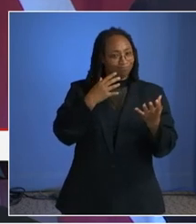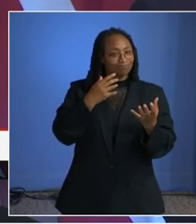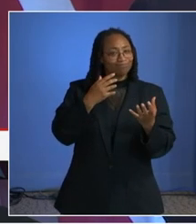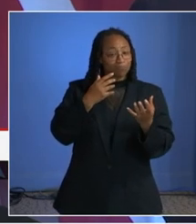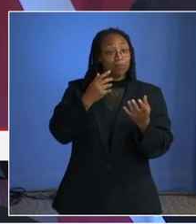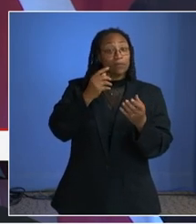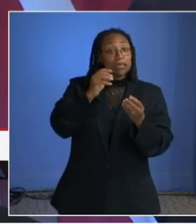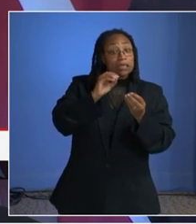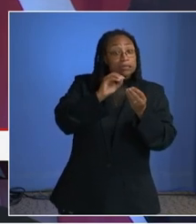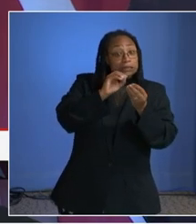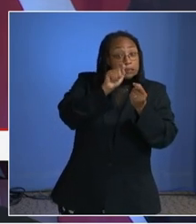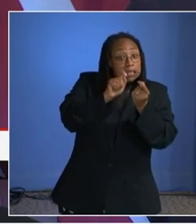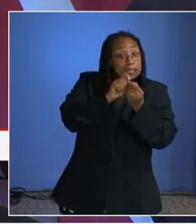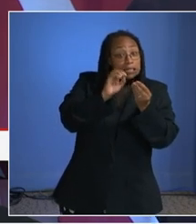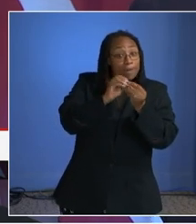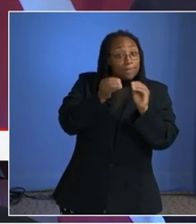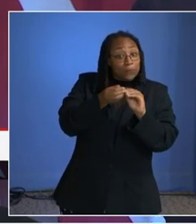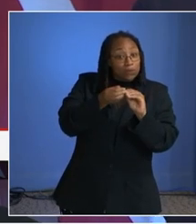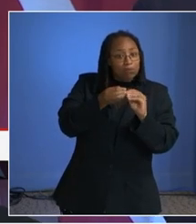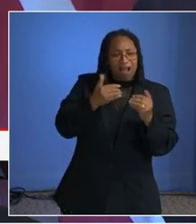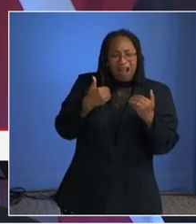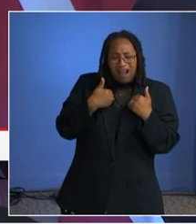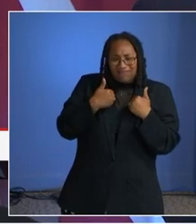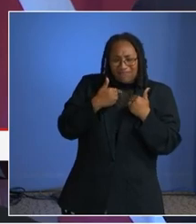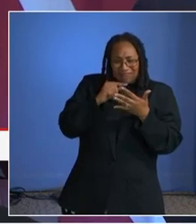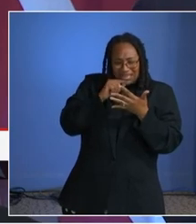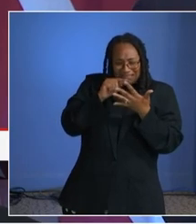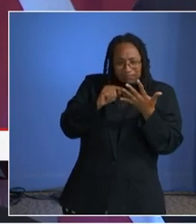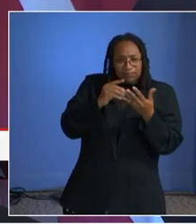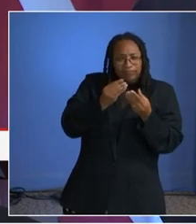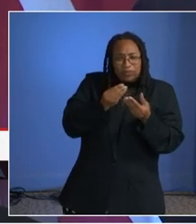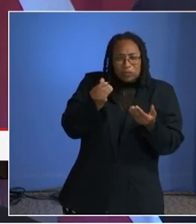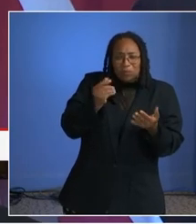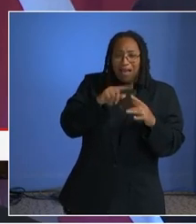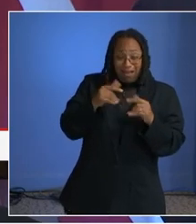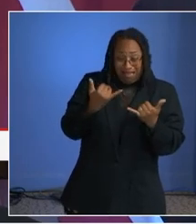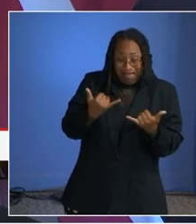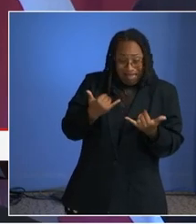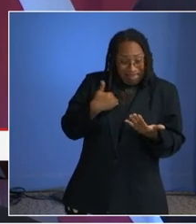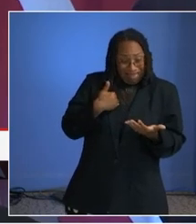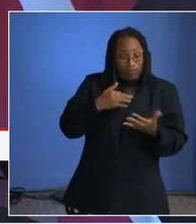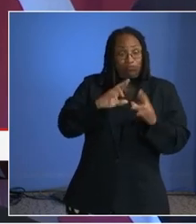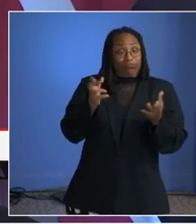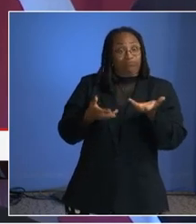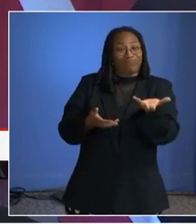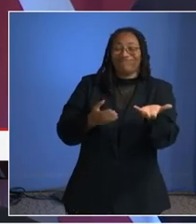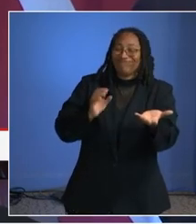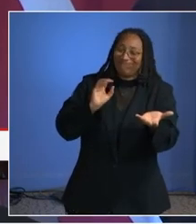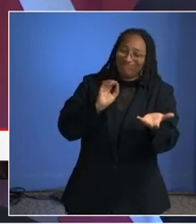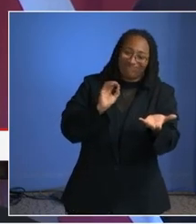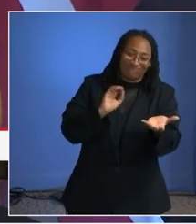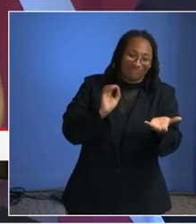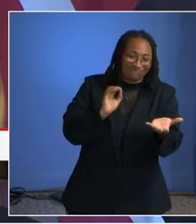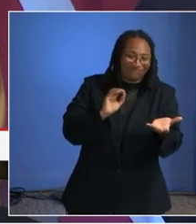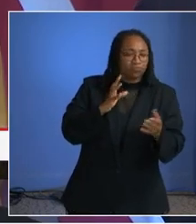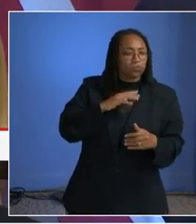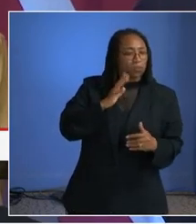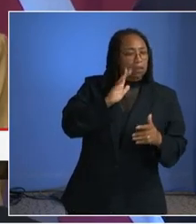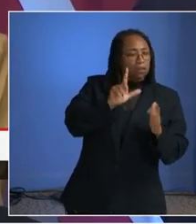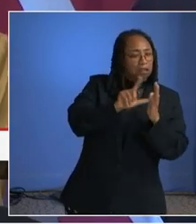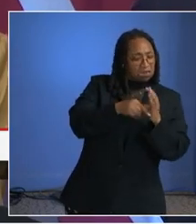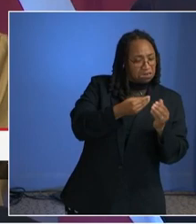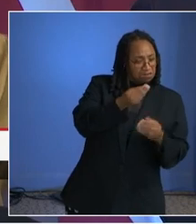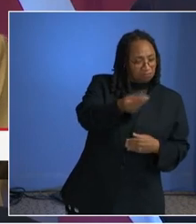you. I'm sorry, I just wasn't prepared to answer that question. Okay. Sorry. Yep. Sorry, Mayor Bowser. I